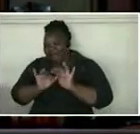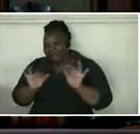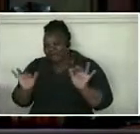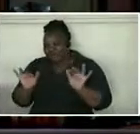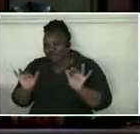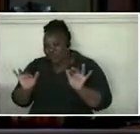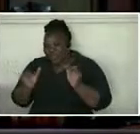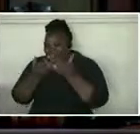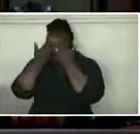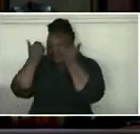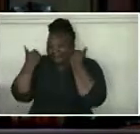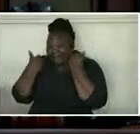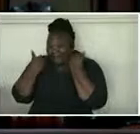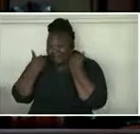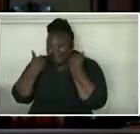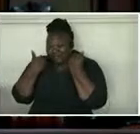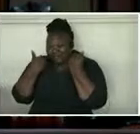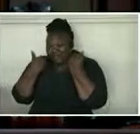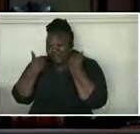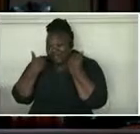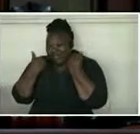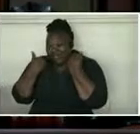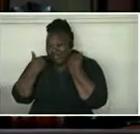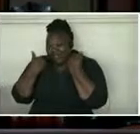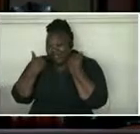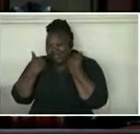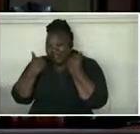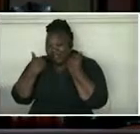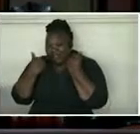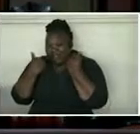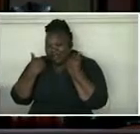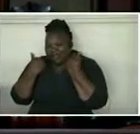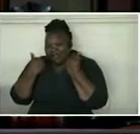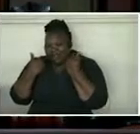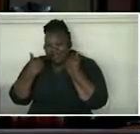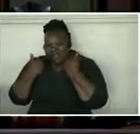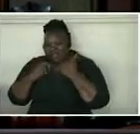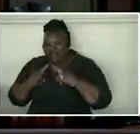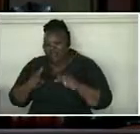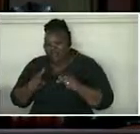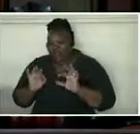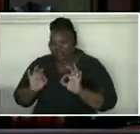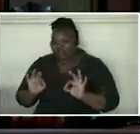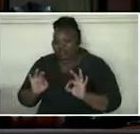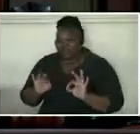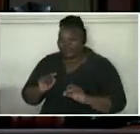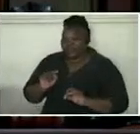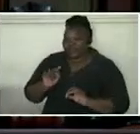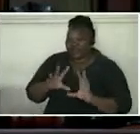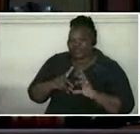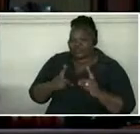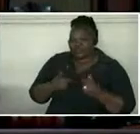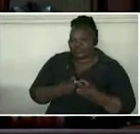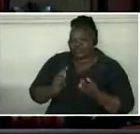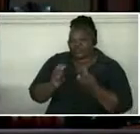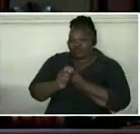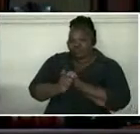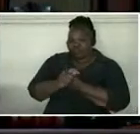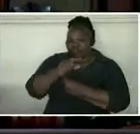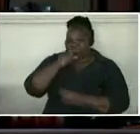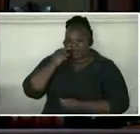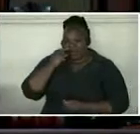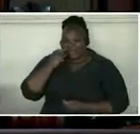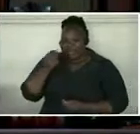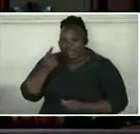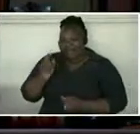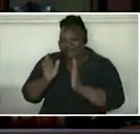don't know yet it may not be competence of this provincial department to change the names but we urge